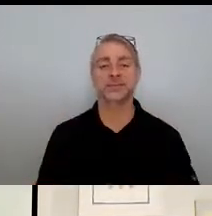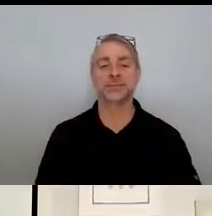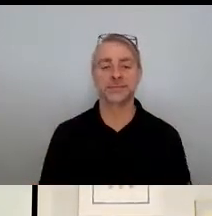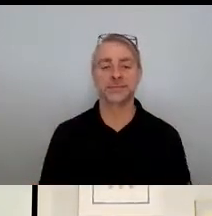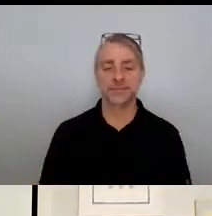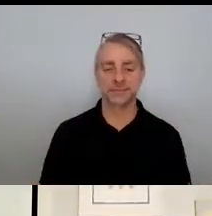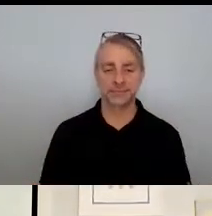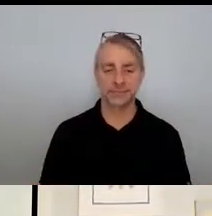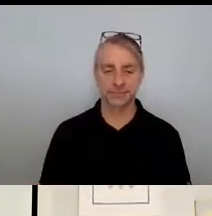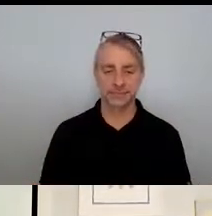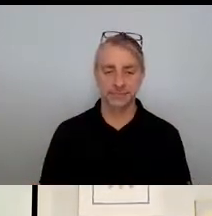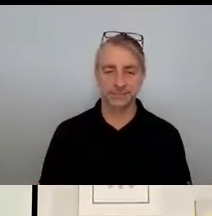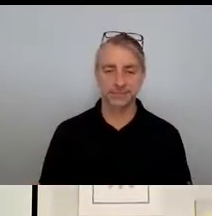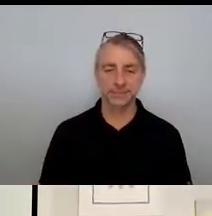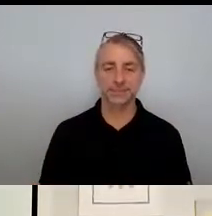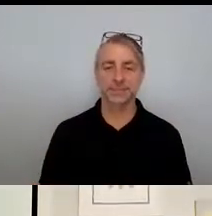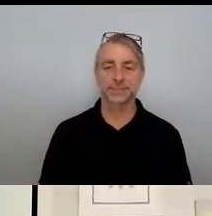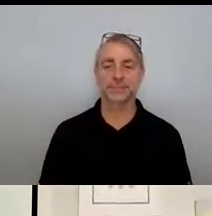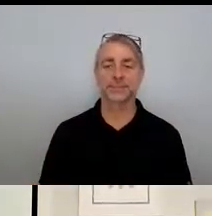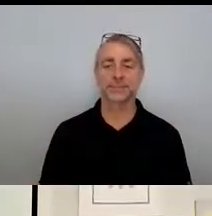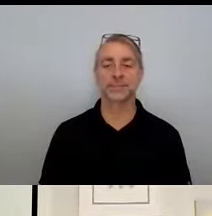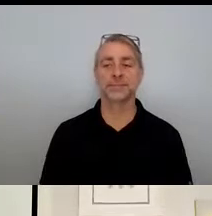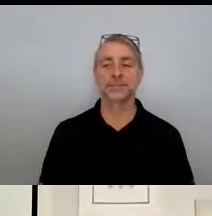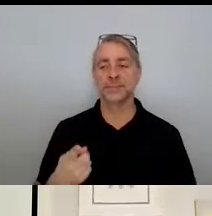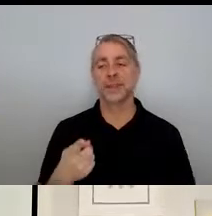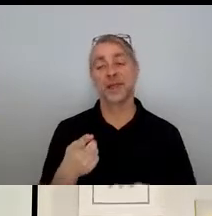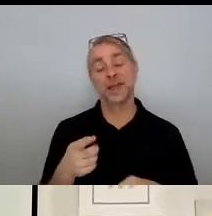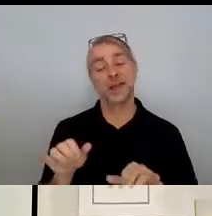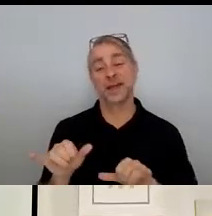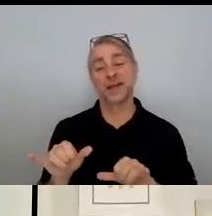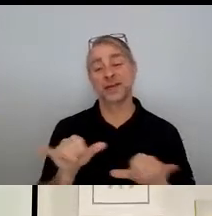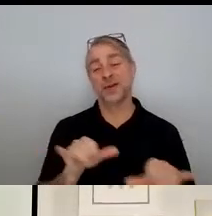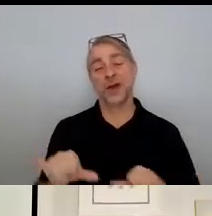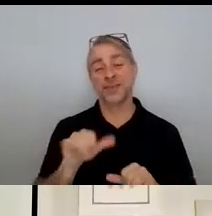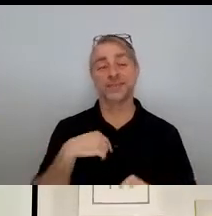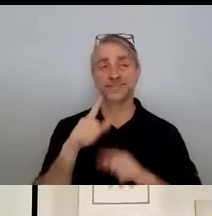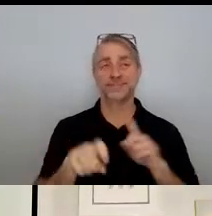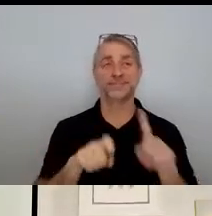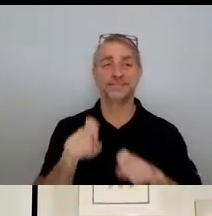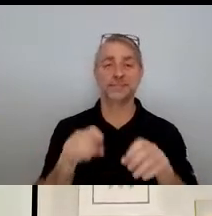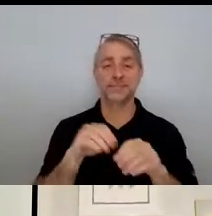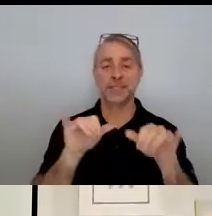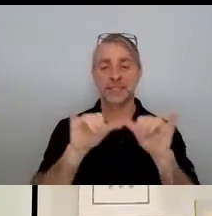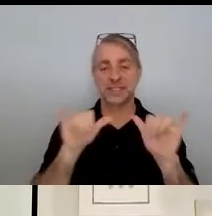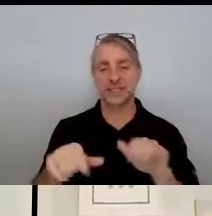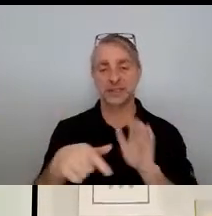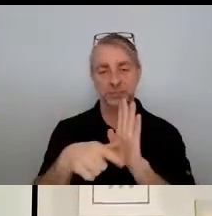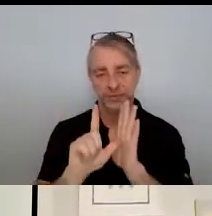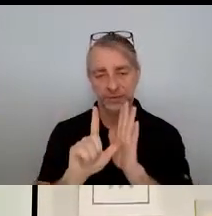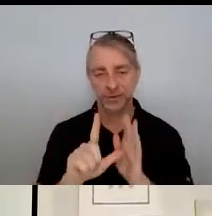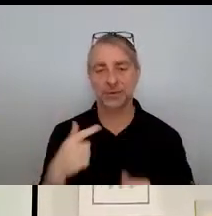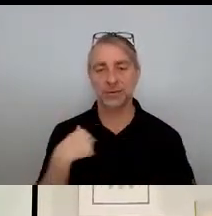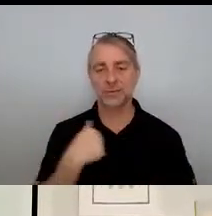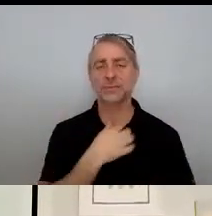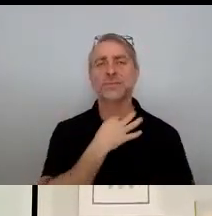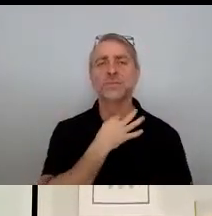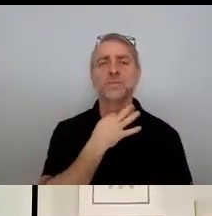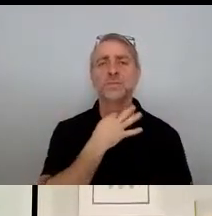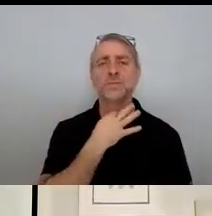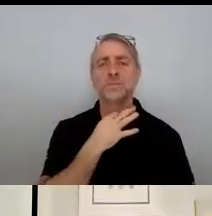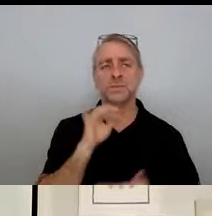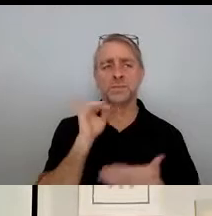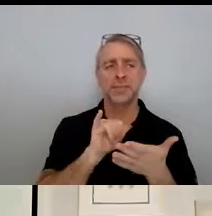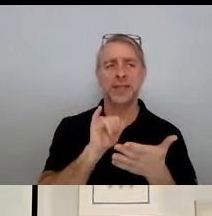very common question that we ask in a systematic review, asking about whether or not a given intervention